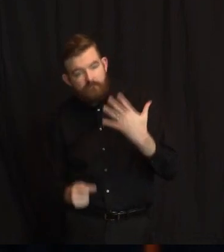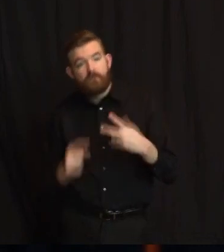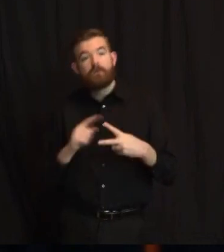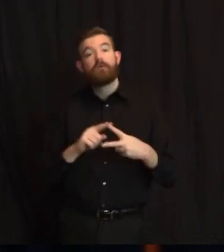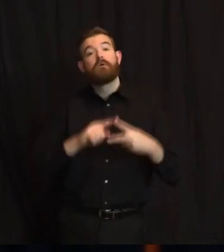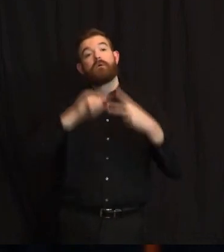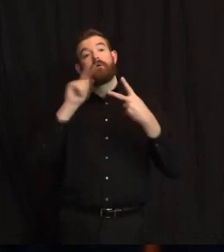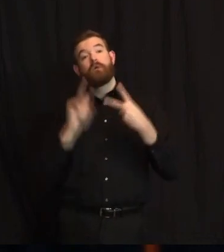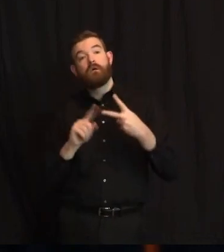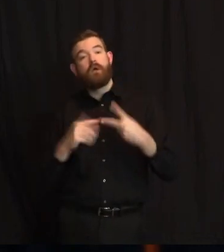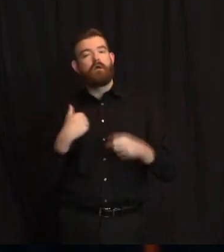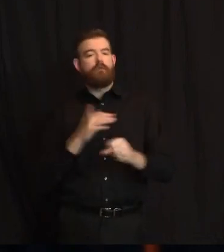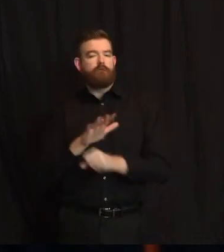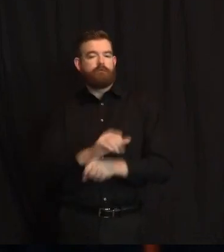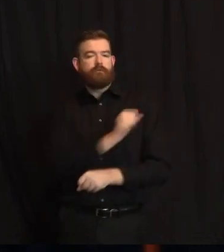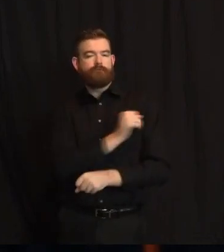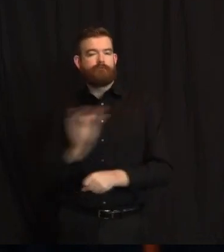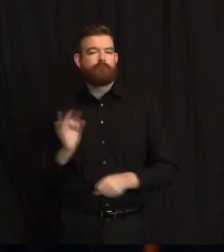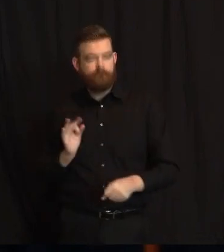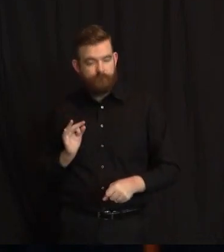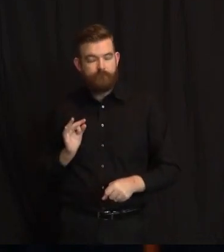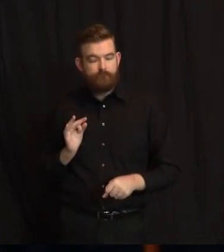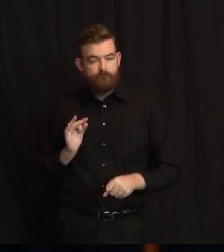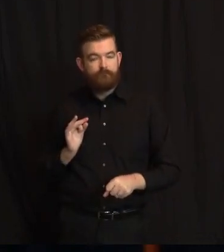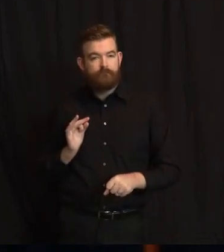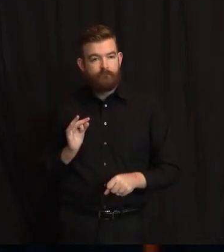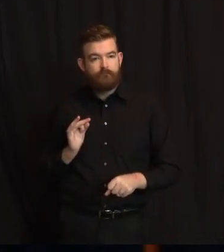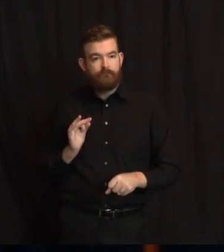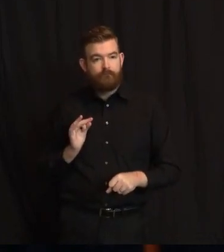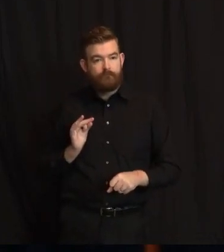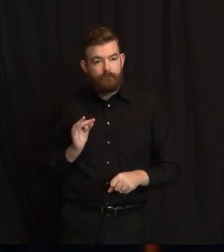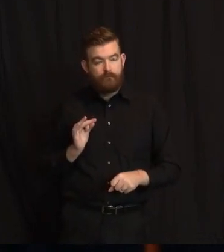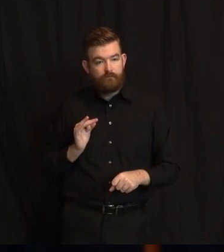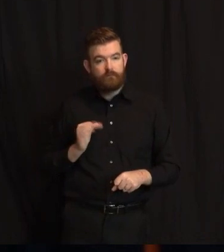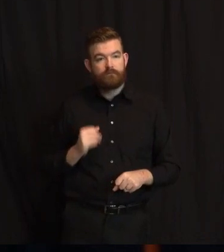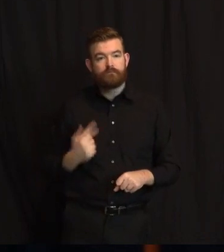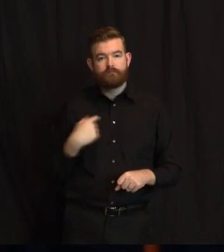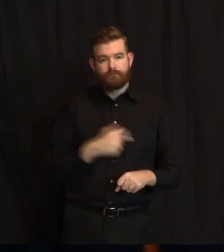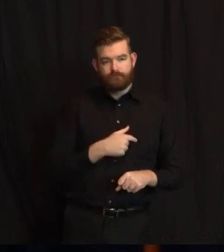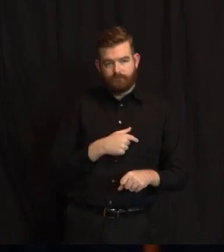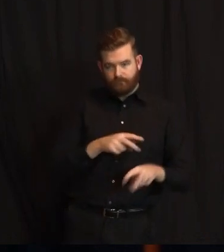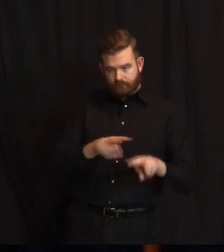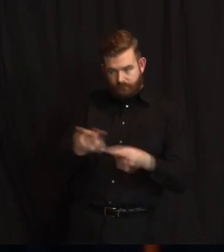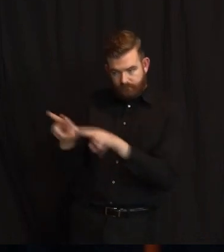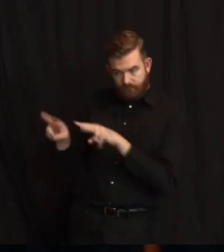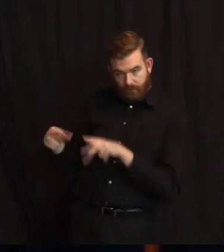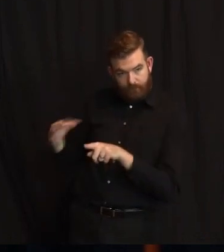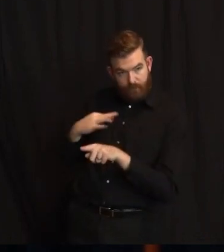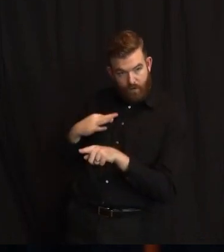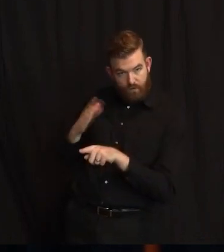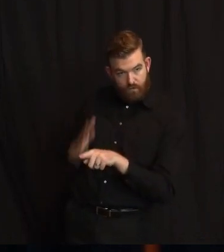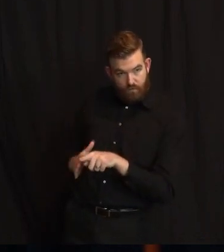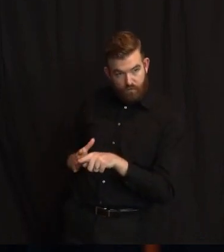at the volunteer corps, as we supported the veteran homes, to see if we can support those that are extremely